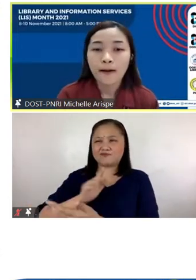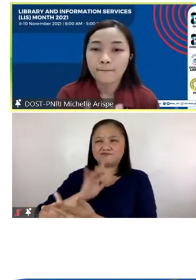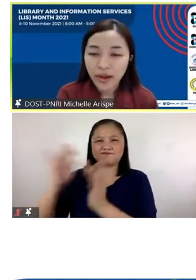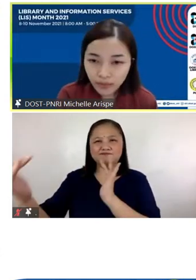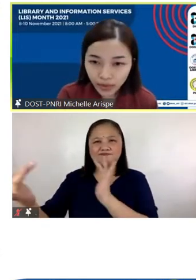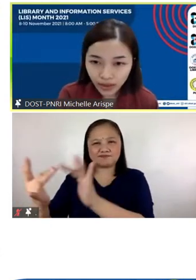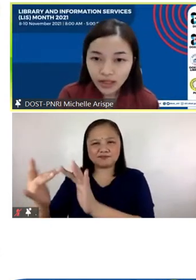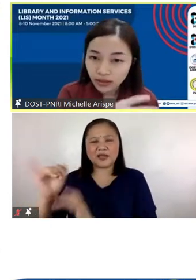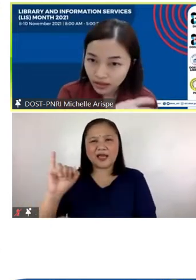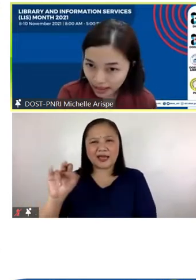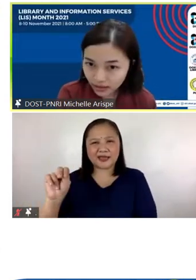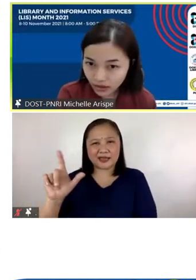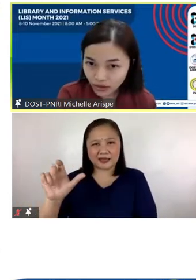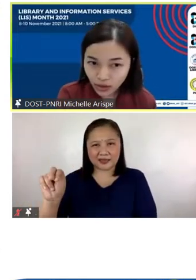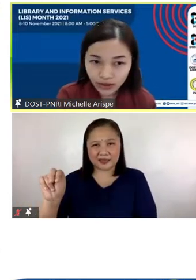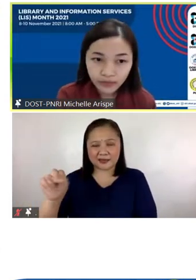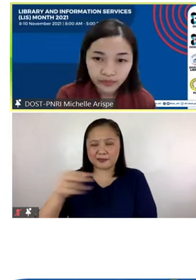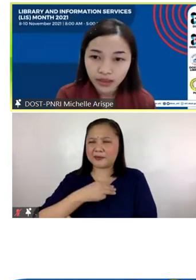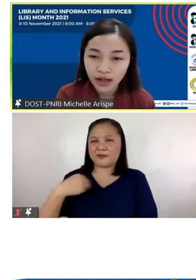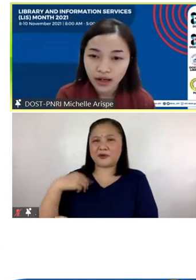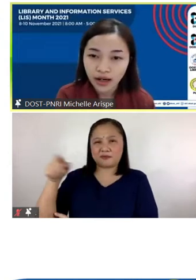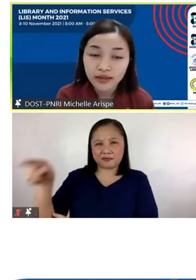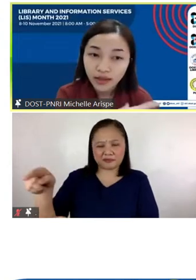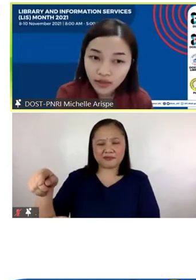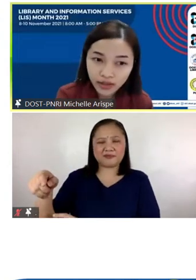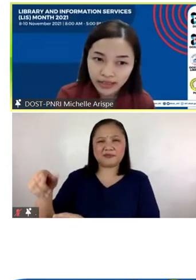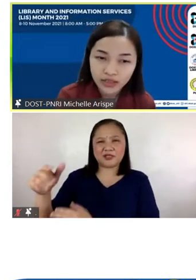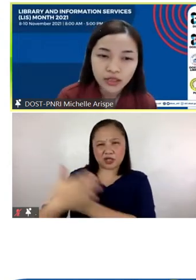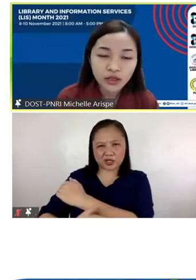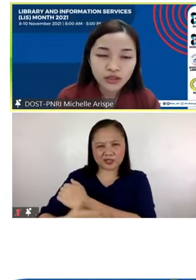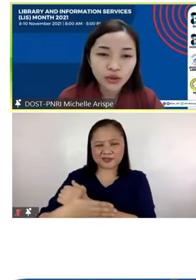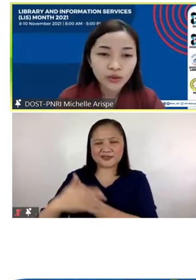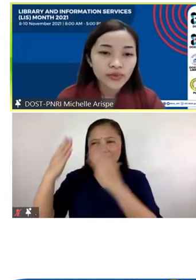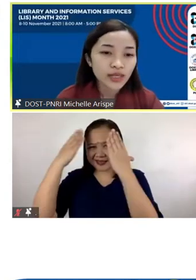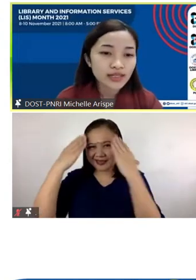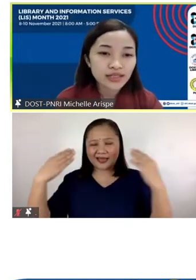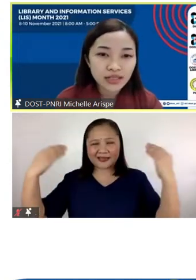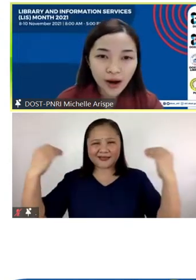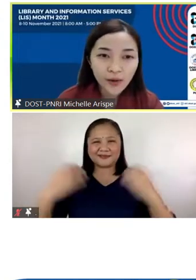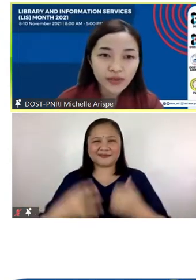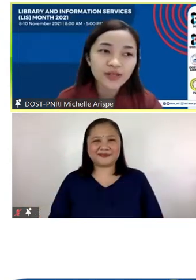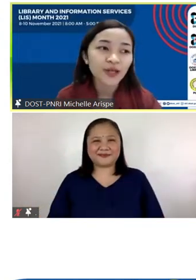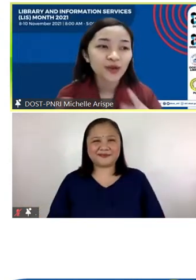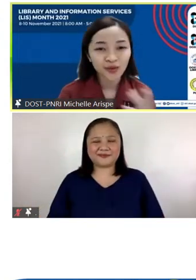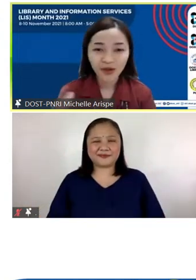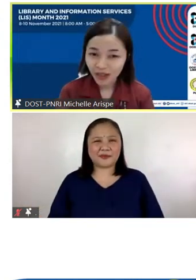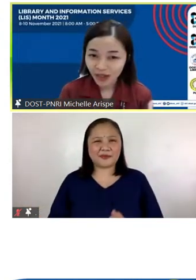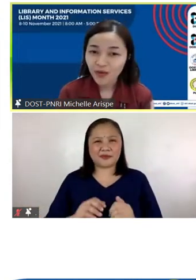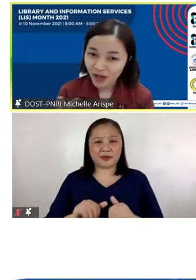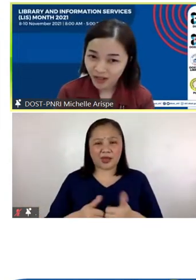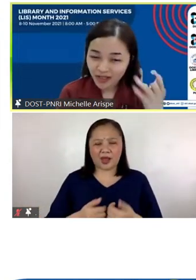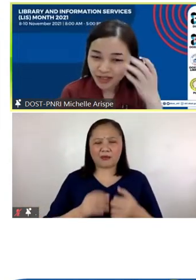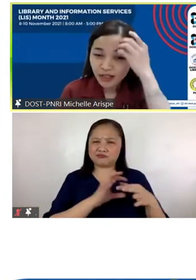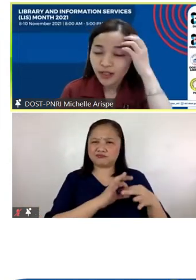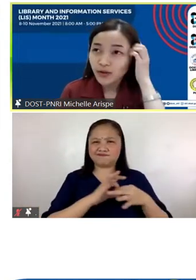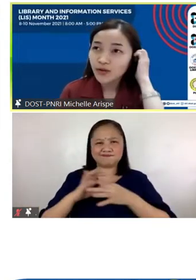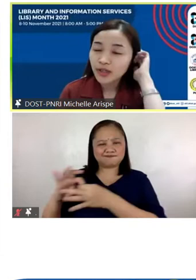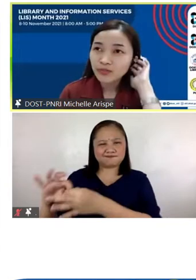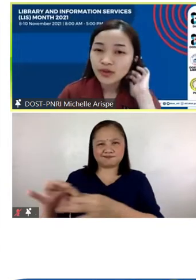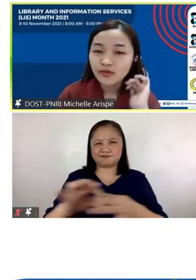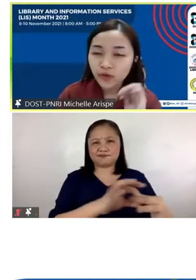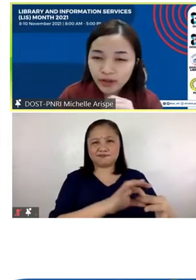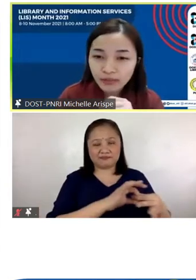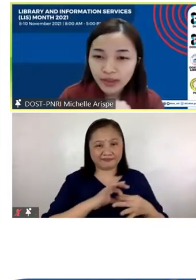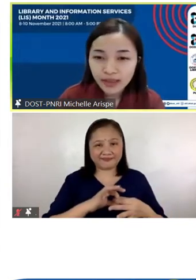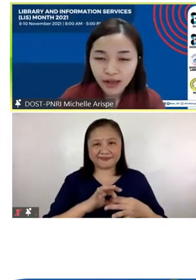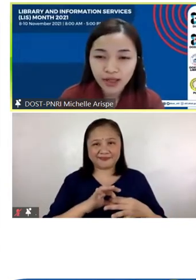INLN member in that country, in Netherlands. So that's how the networking works.